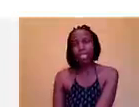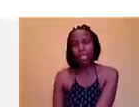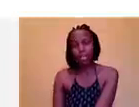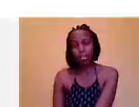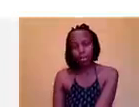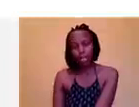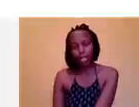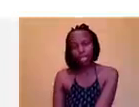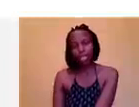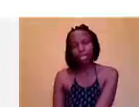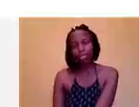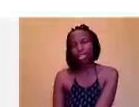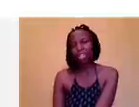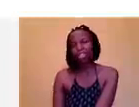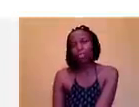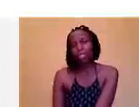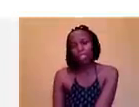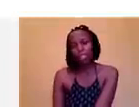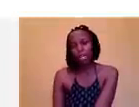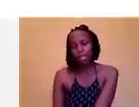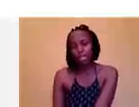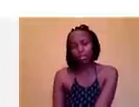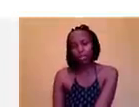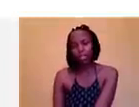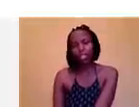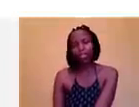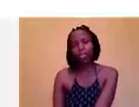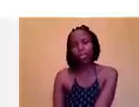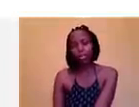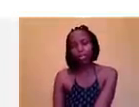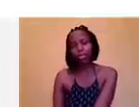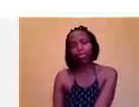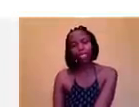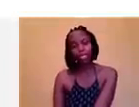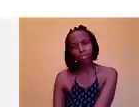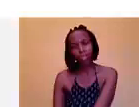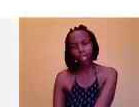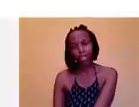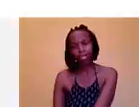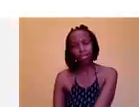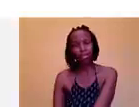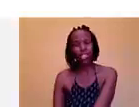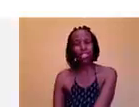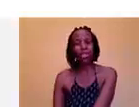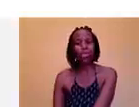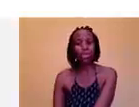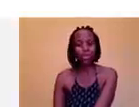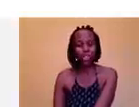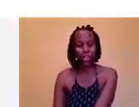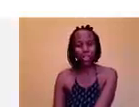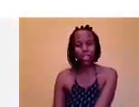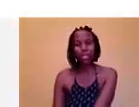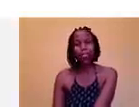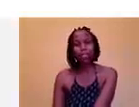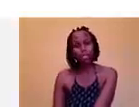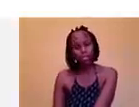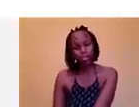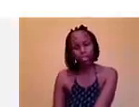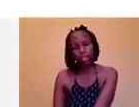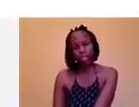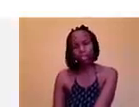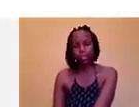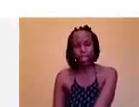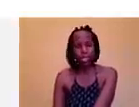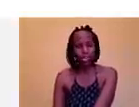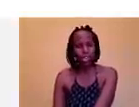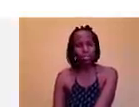experience broadcast. And the broadcast, we think, is important for you to receive the kind of information that we keep sharing. But if you